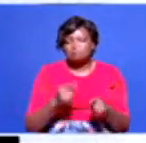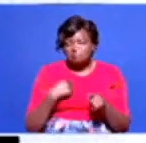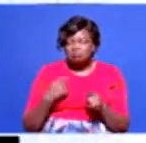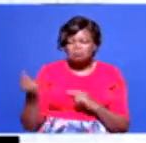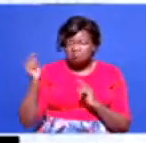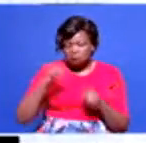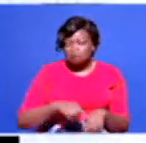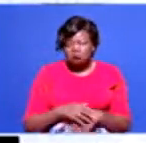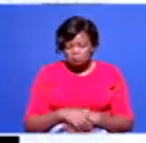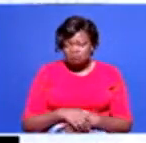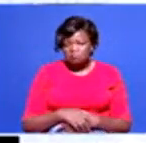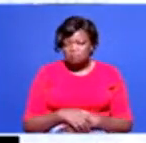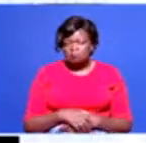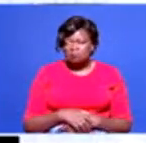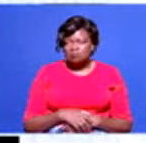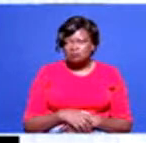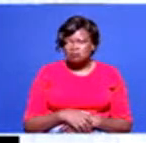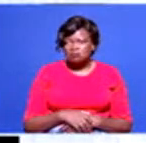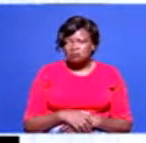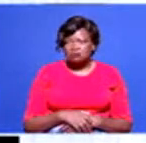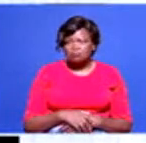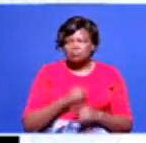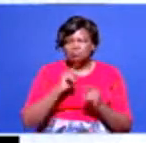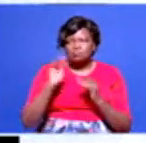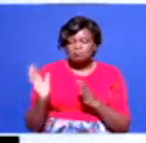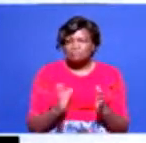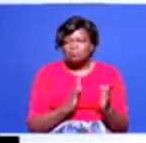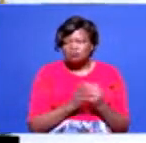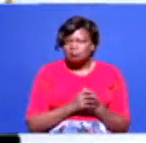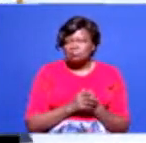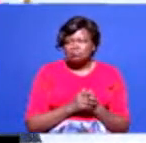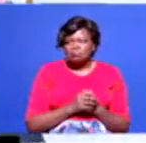So you prepare